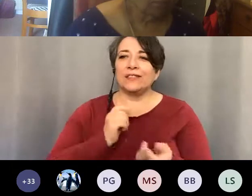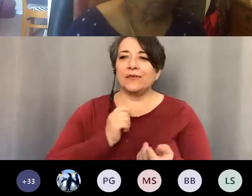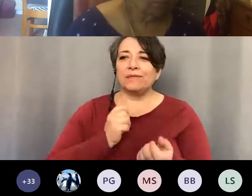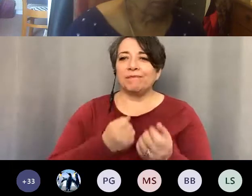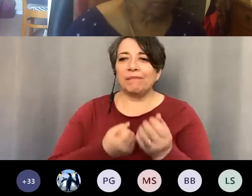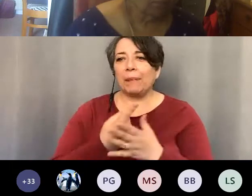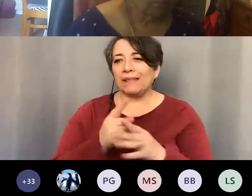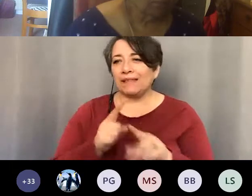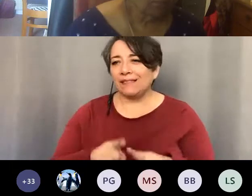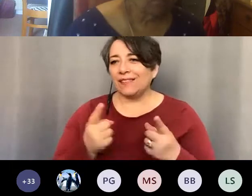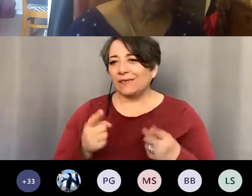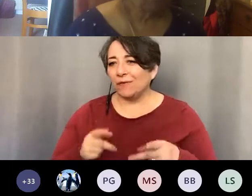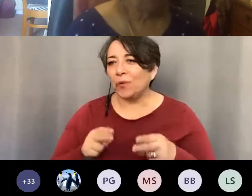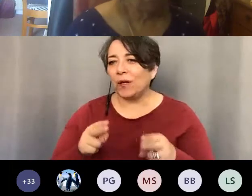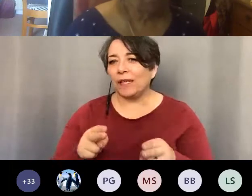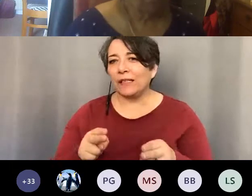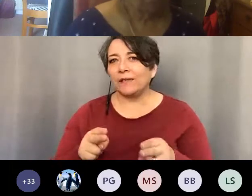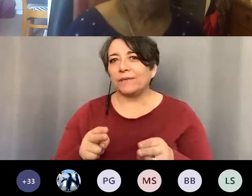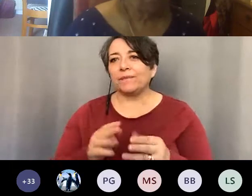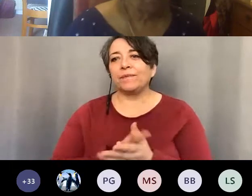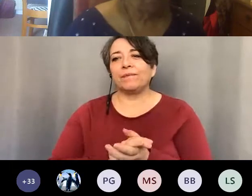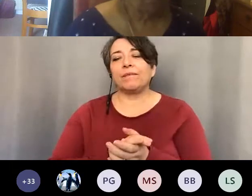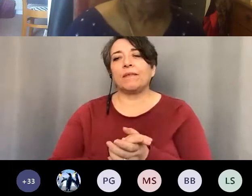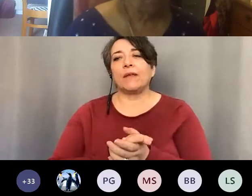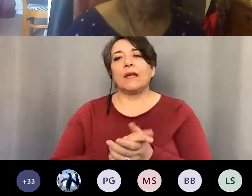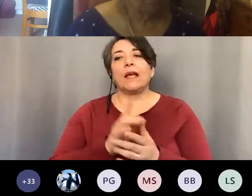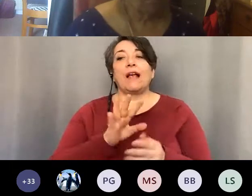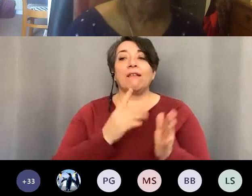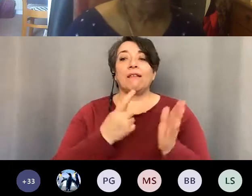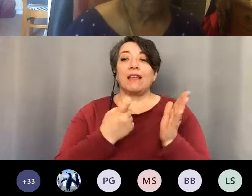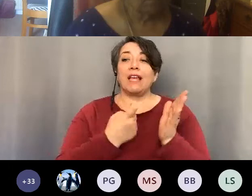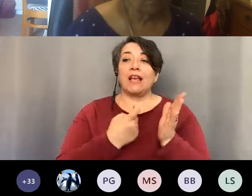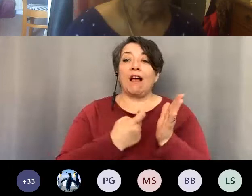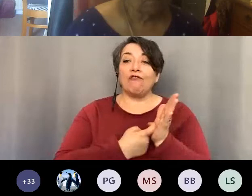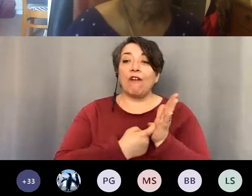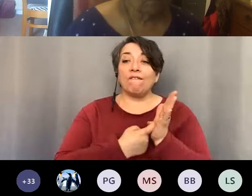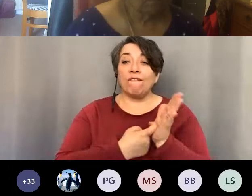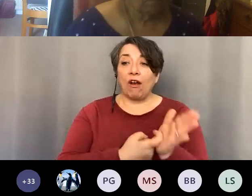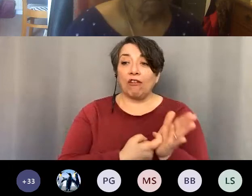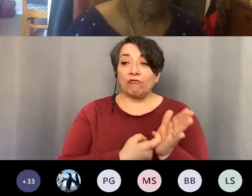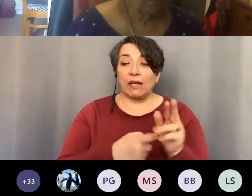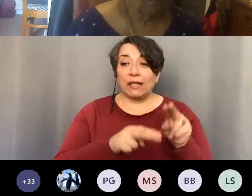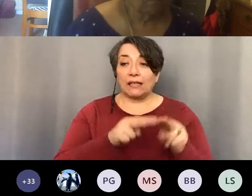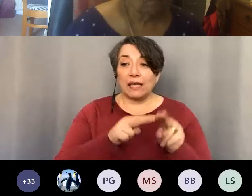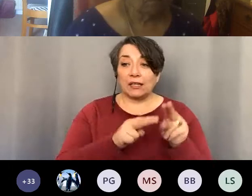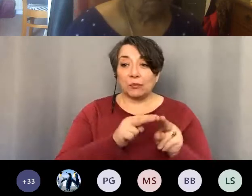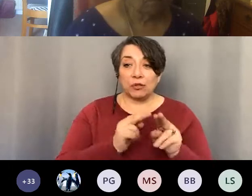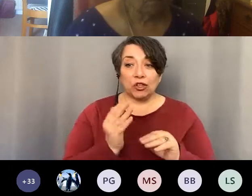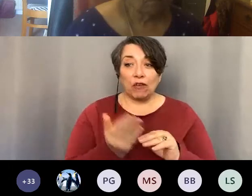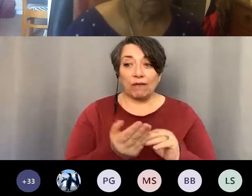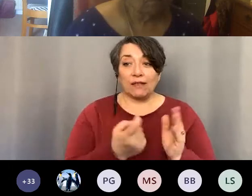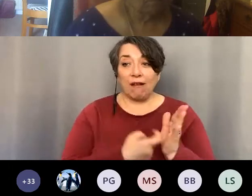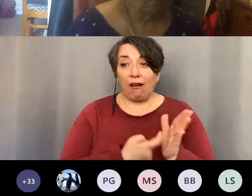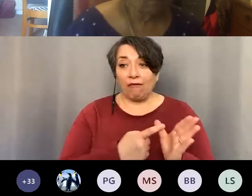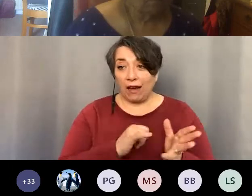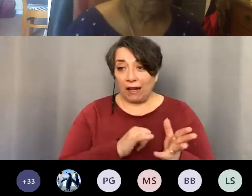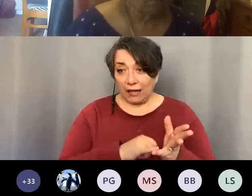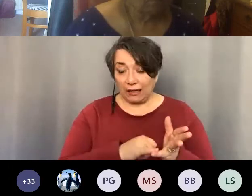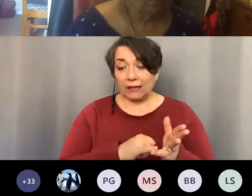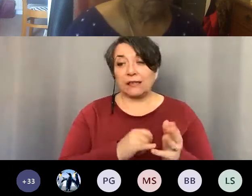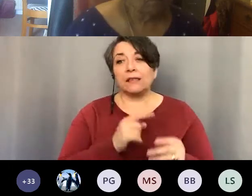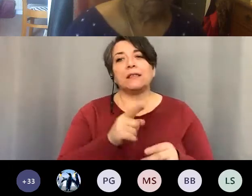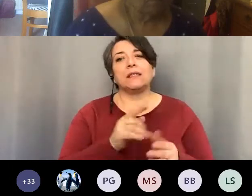the referral assessment service in advice and guidance, and the fact that the clinicians up front